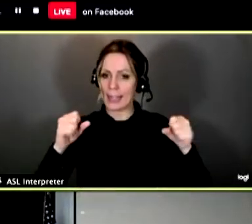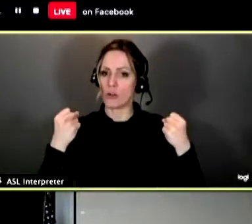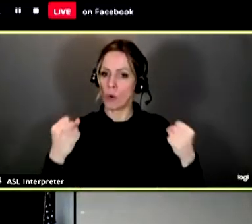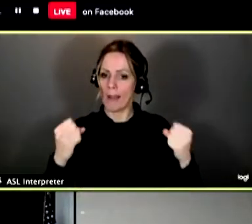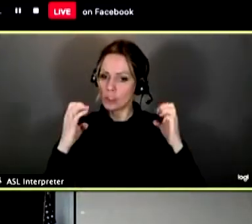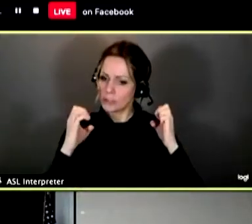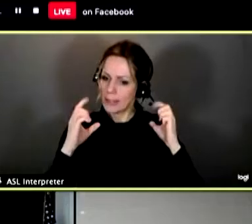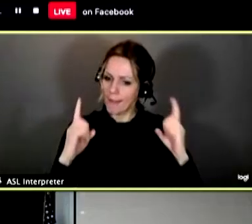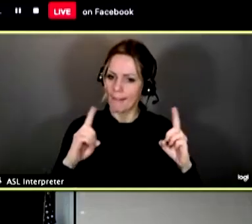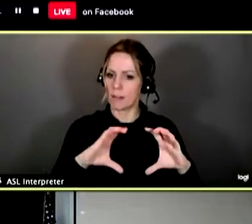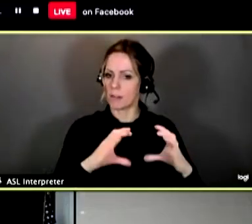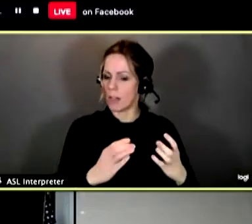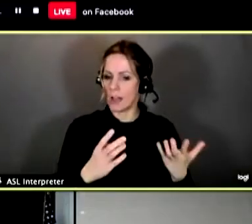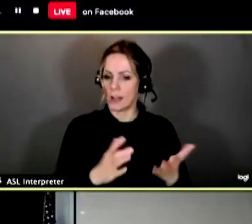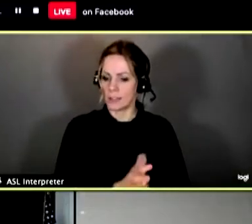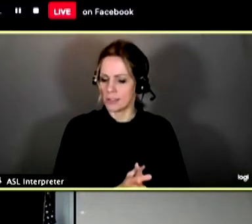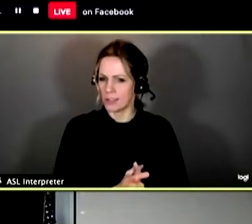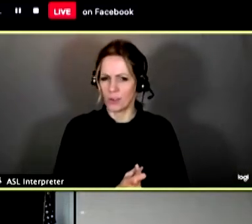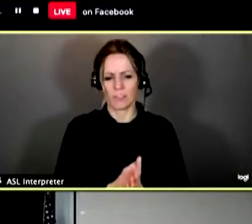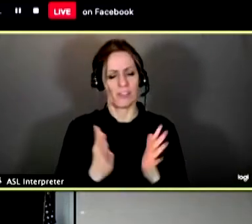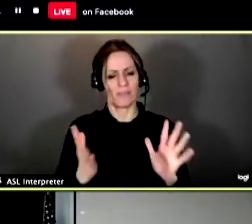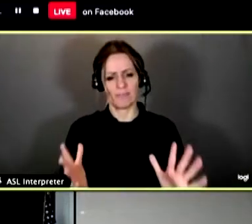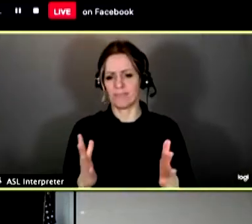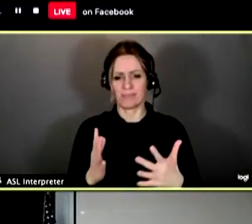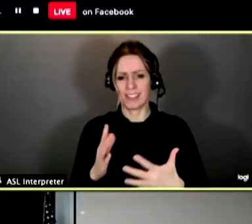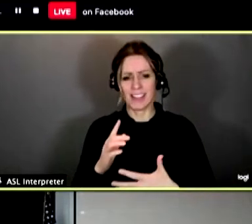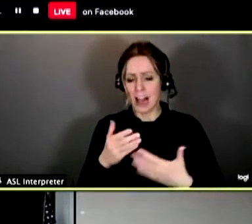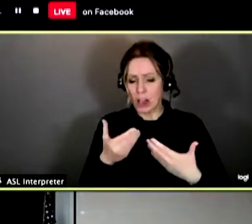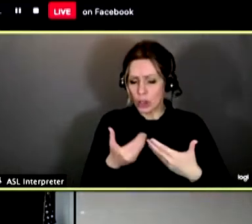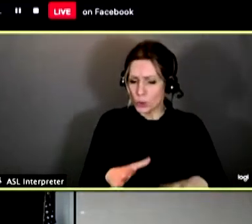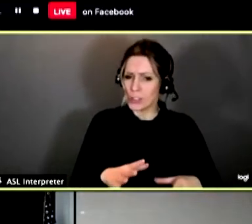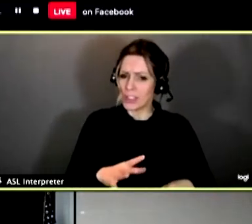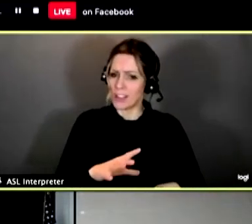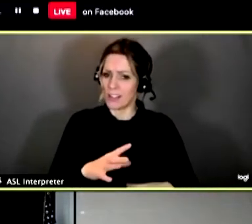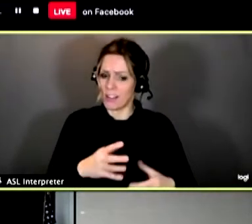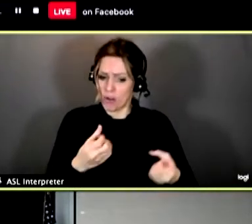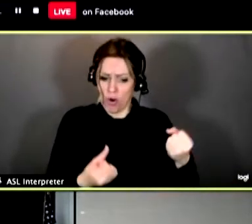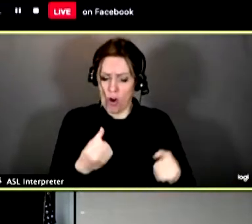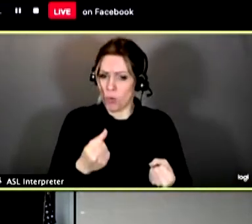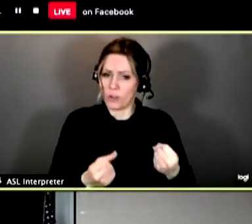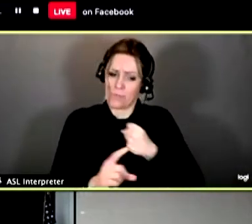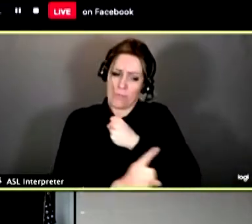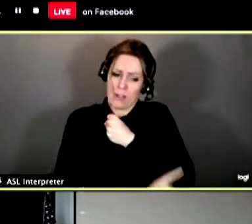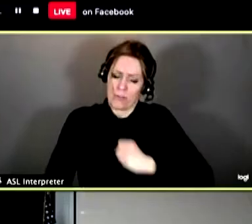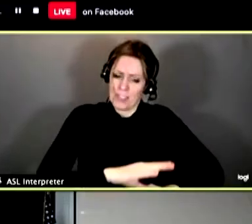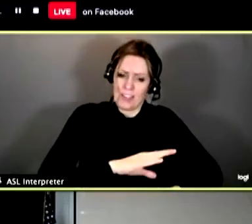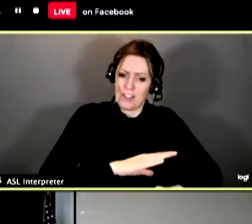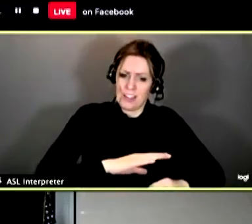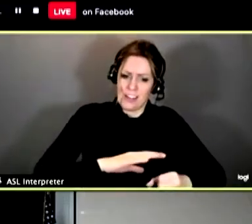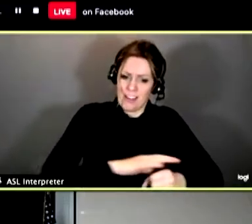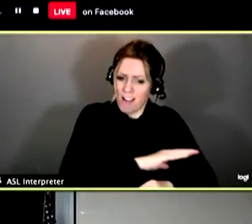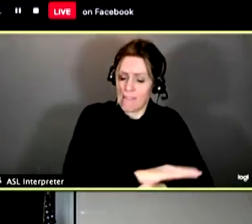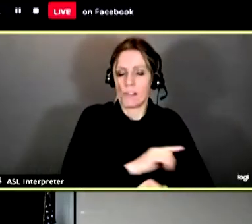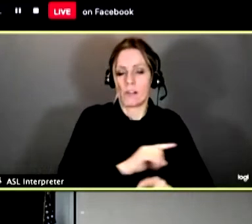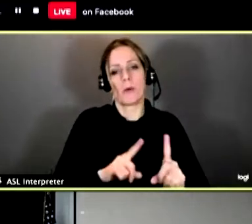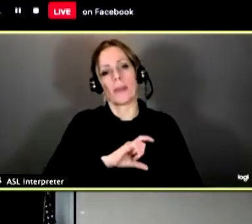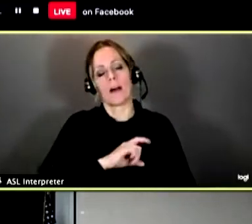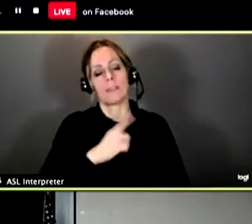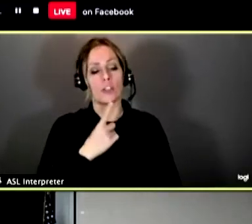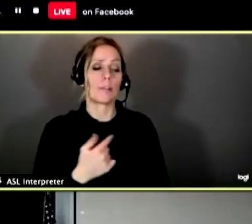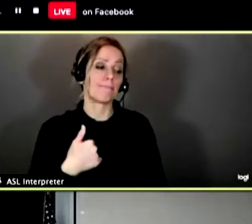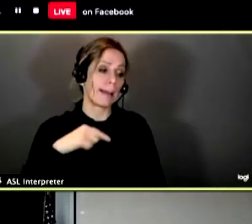like losing the car was punishment enough, but the officer was like, I still have to do what I have to do. But I take it a